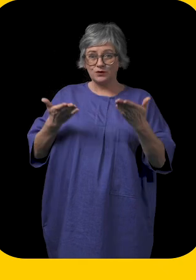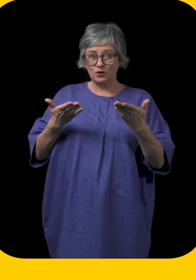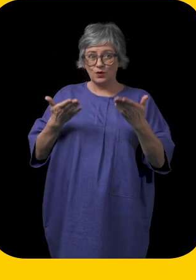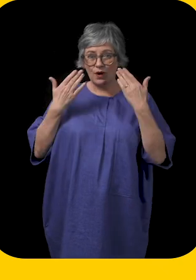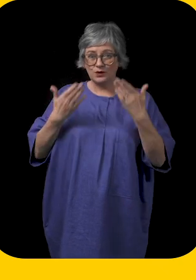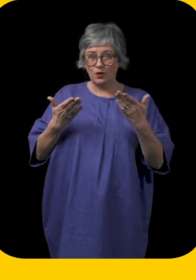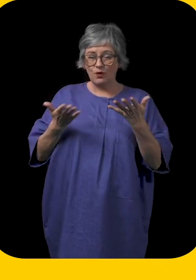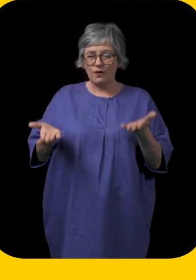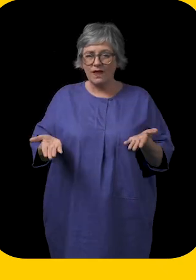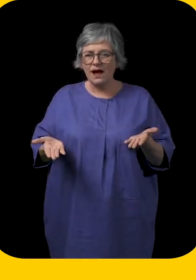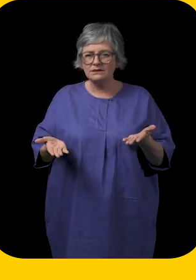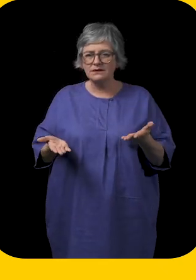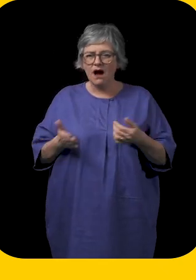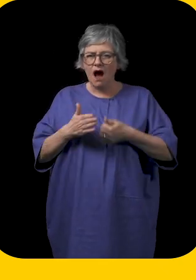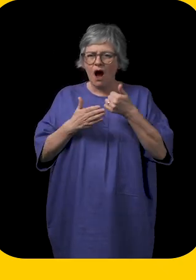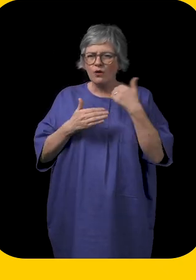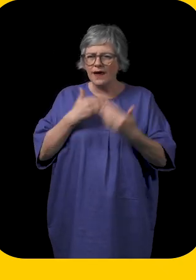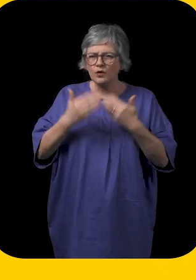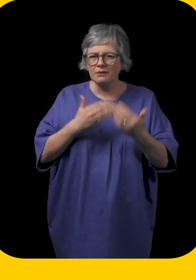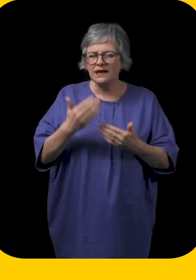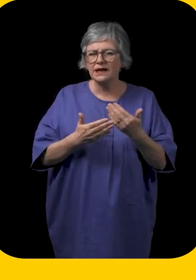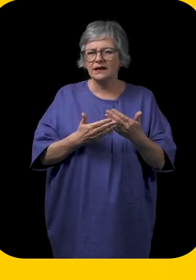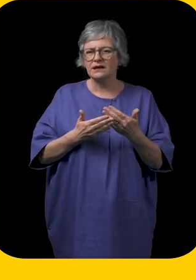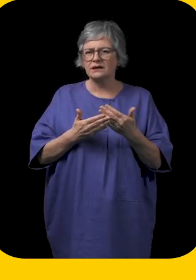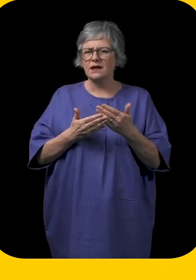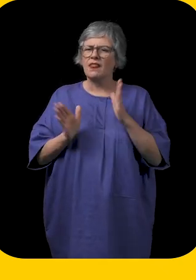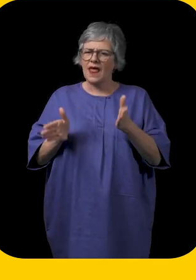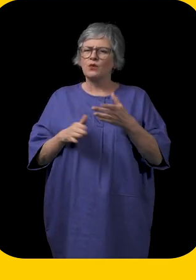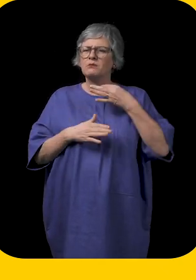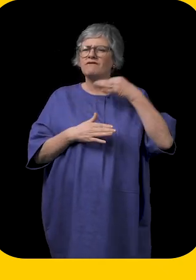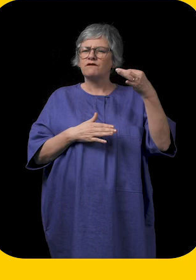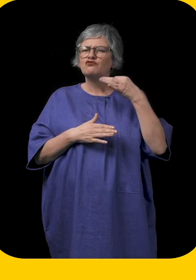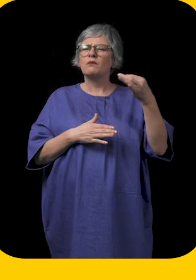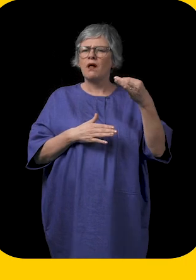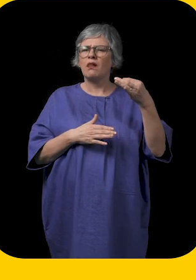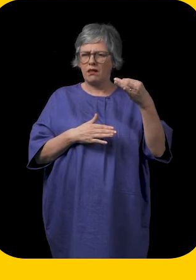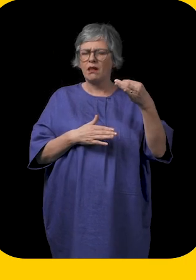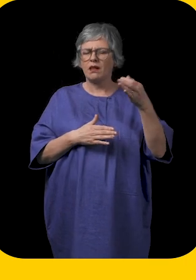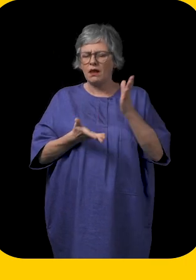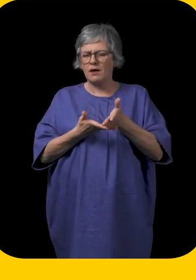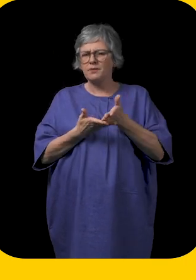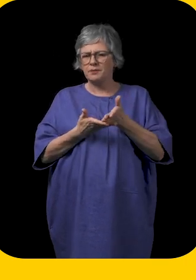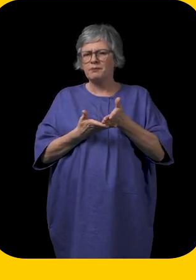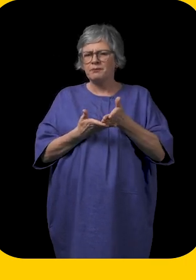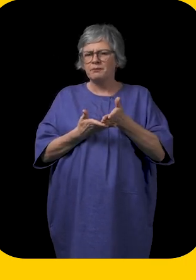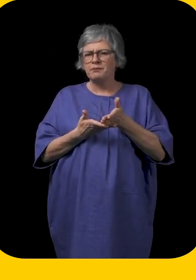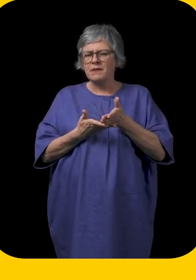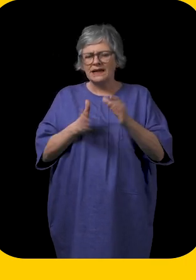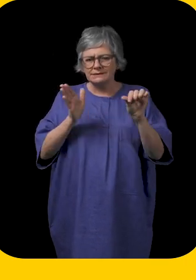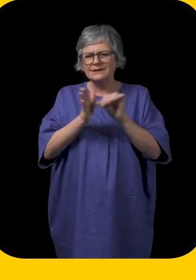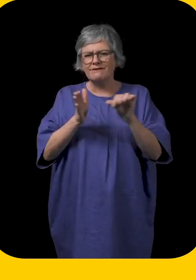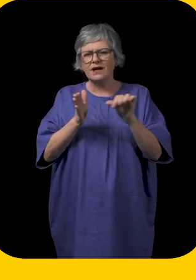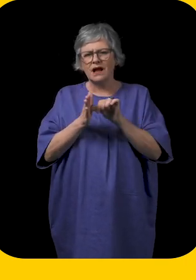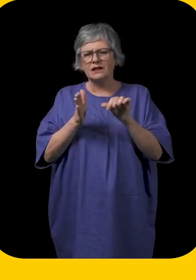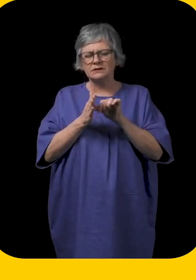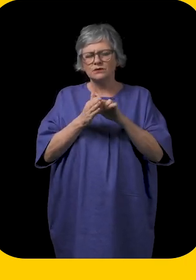have to be myself. And I actually don't know that. I don't know how that will be. I think that would be very vulnerable, and that would be very,